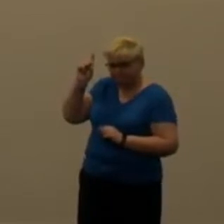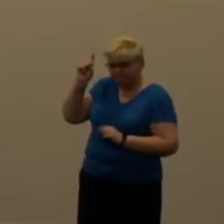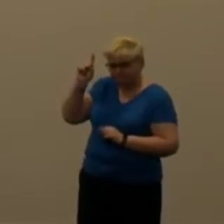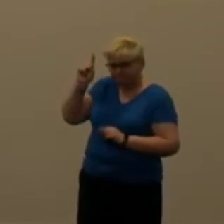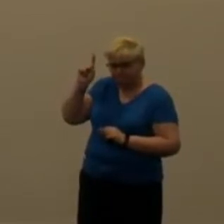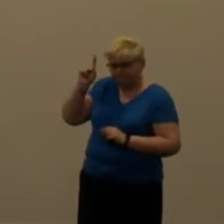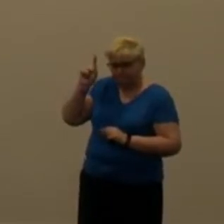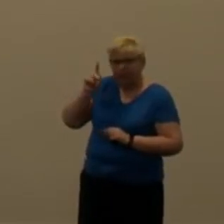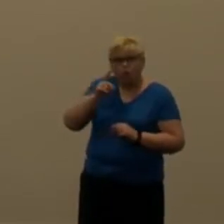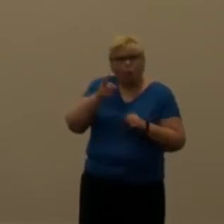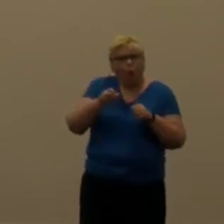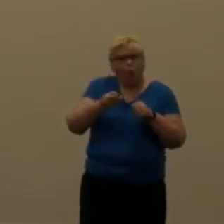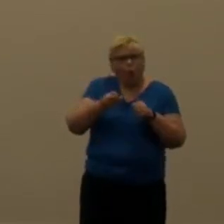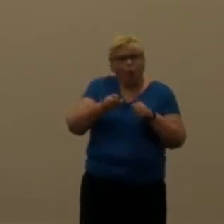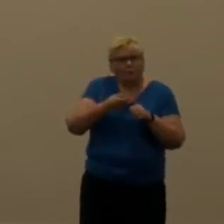automate or make our